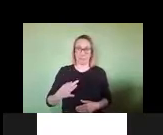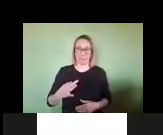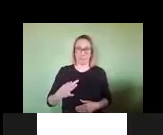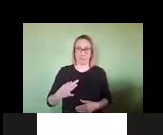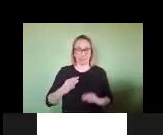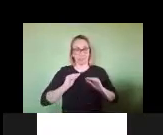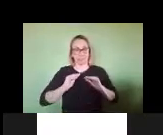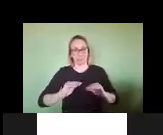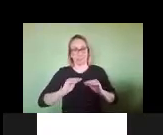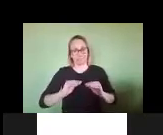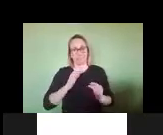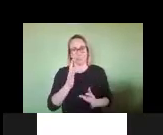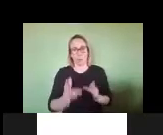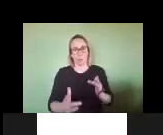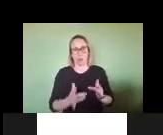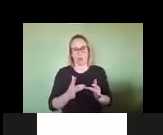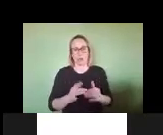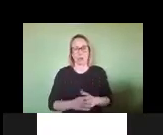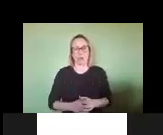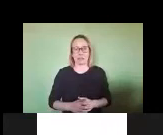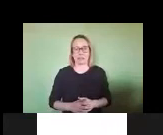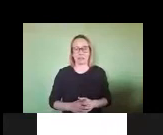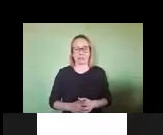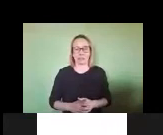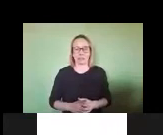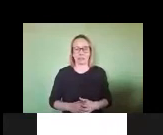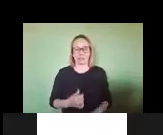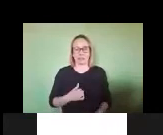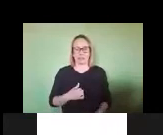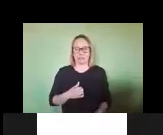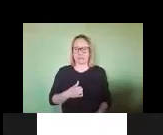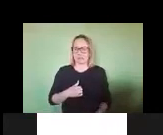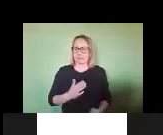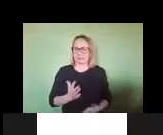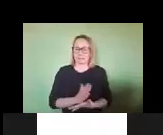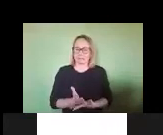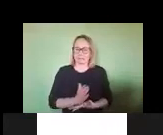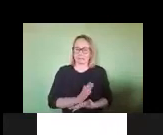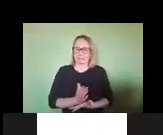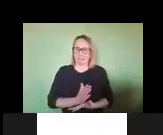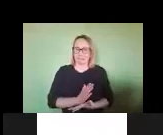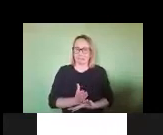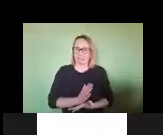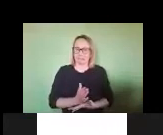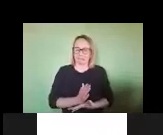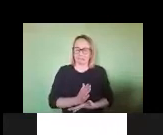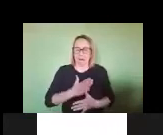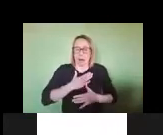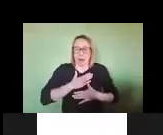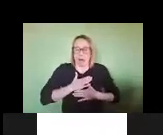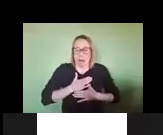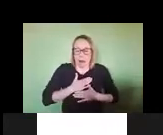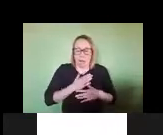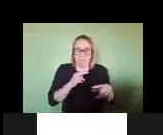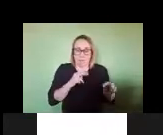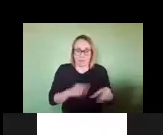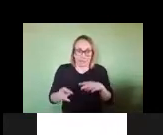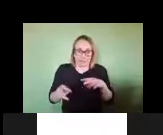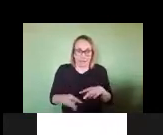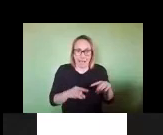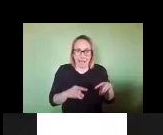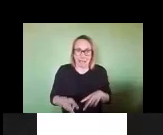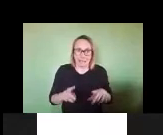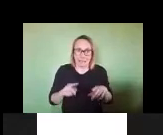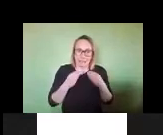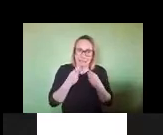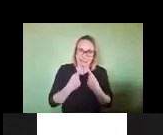teach online, I was very hesitant. Part of what I love as a dance teacher is